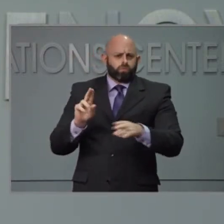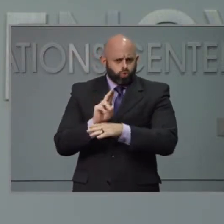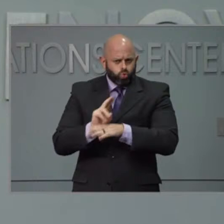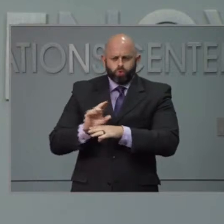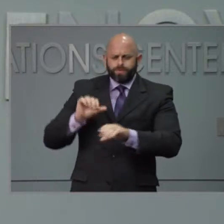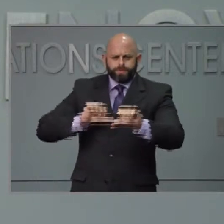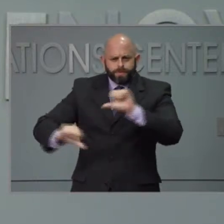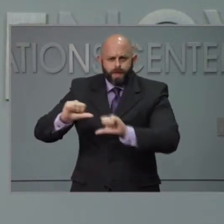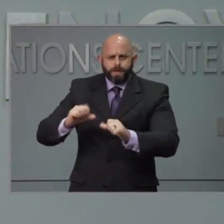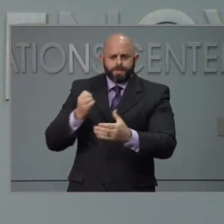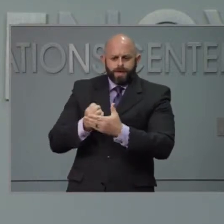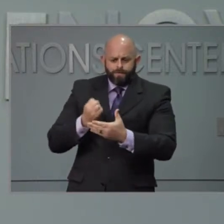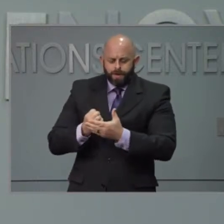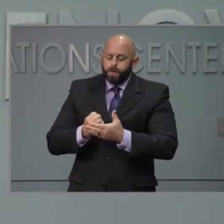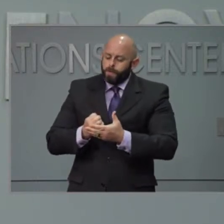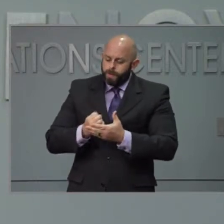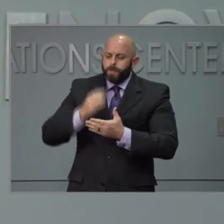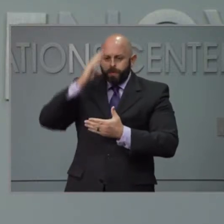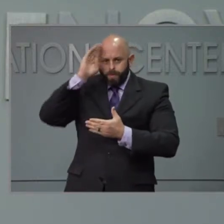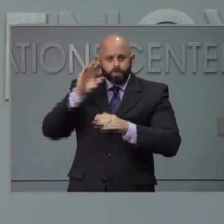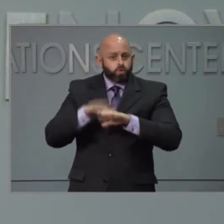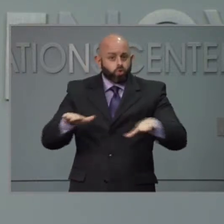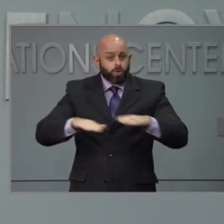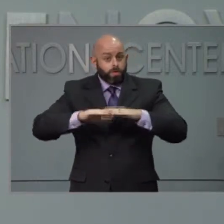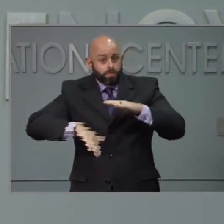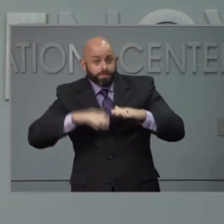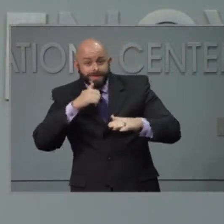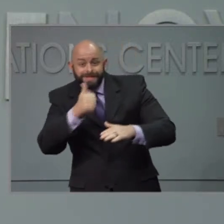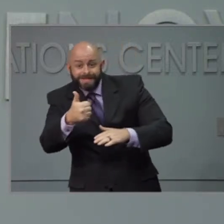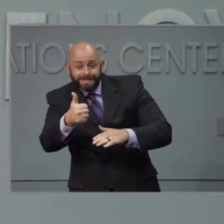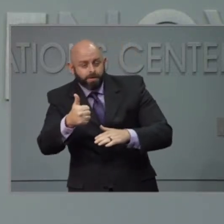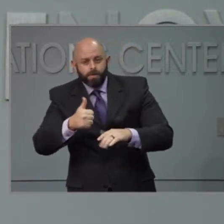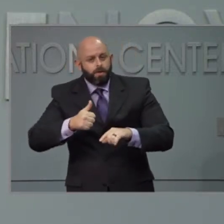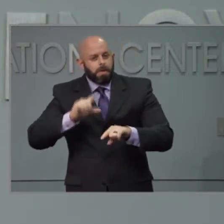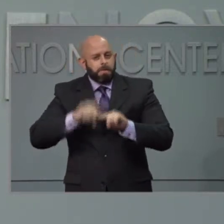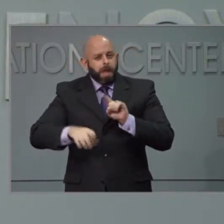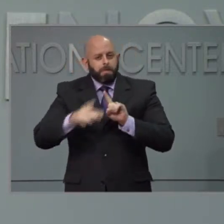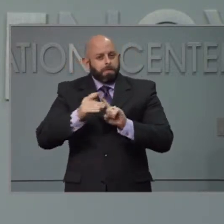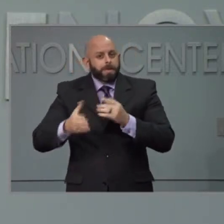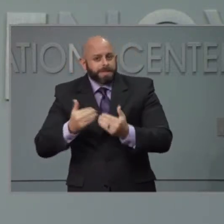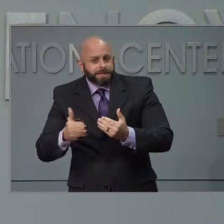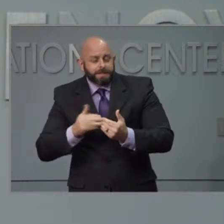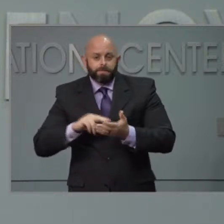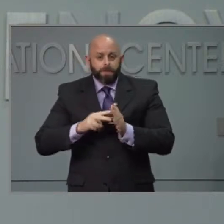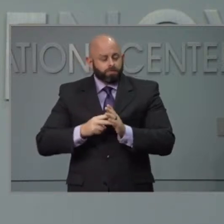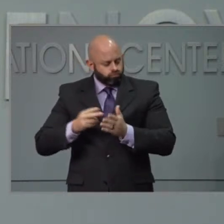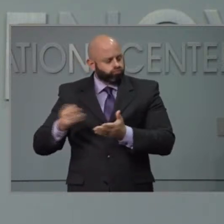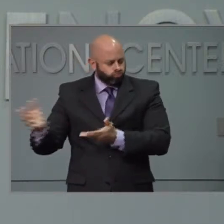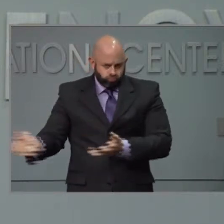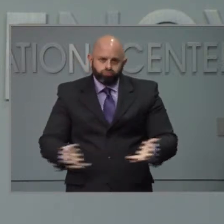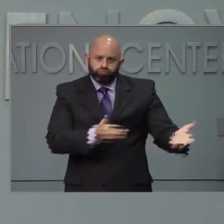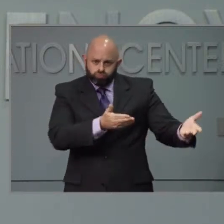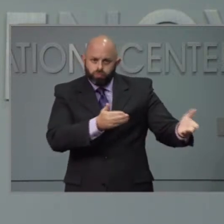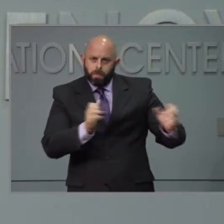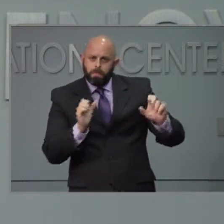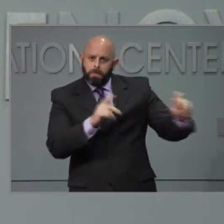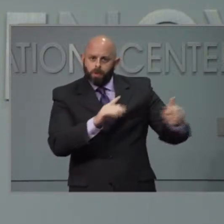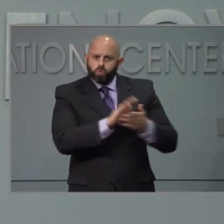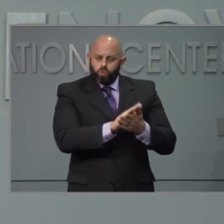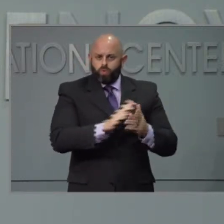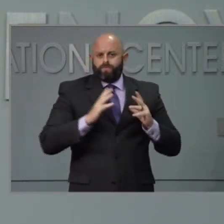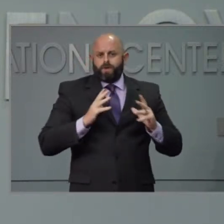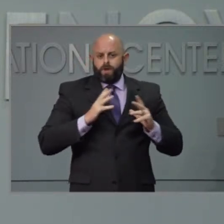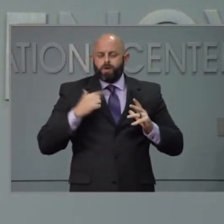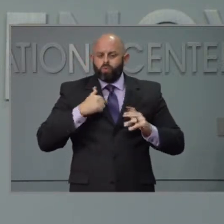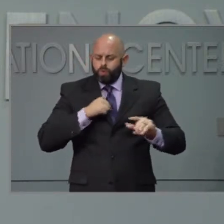to inform our decision-making about schools, and we will continue to update our understanding as new